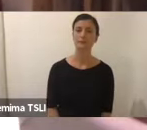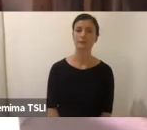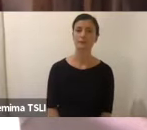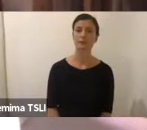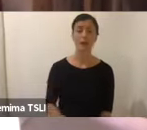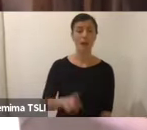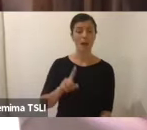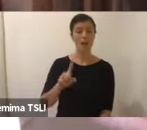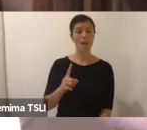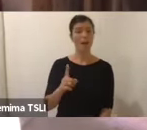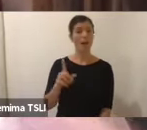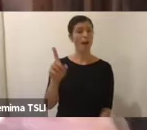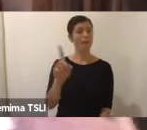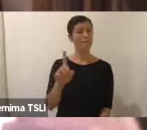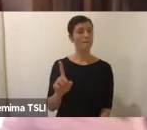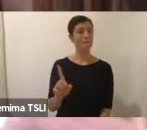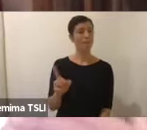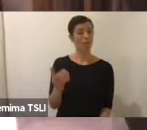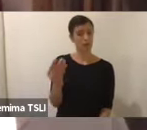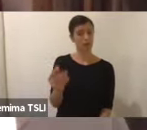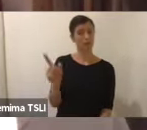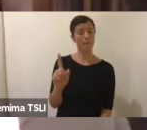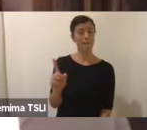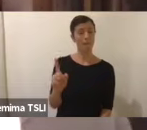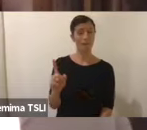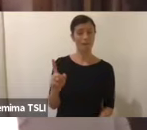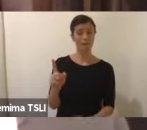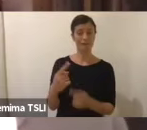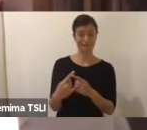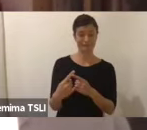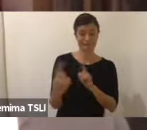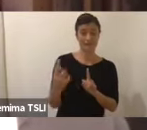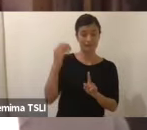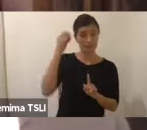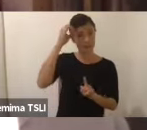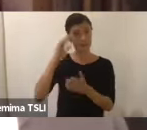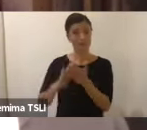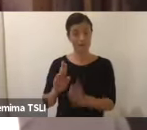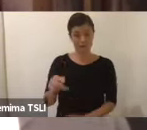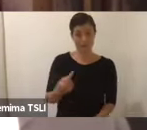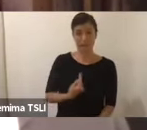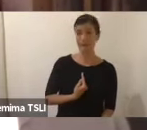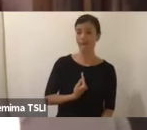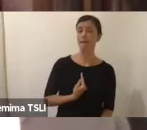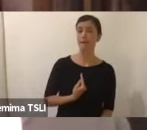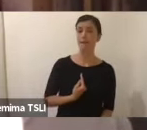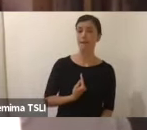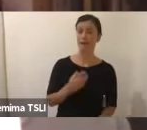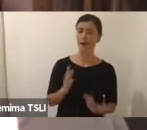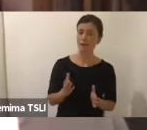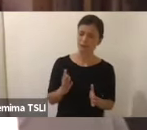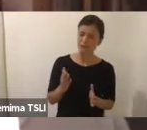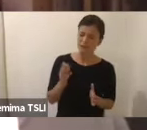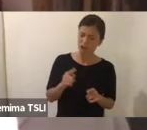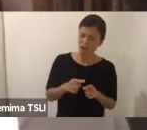their place in society so differently from mine i have to make a special effort of imagination and a special